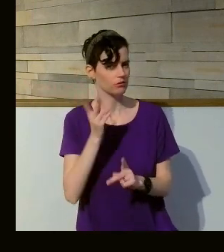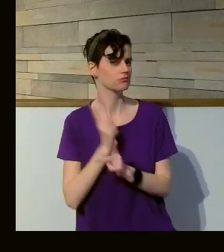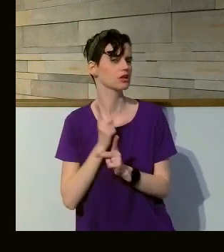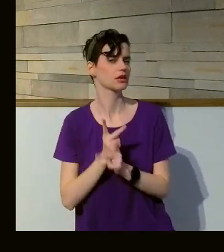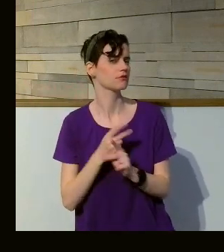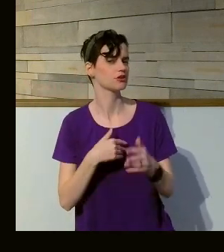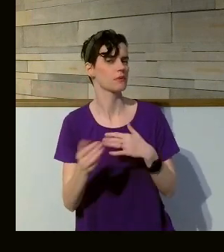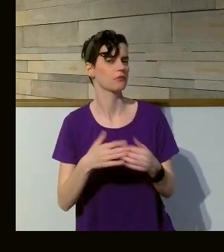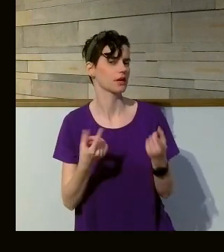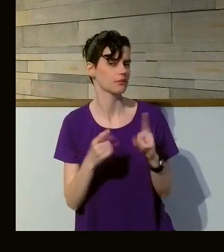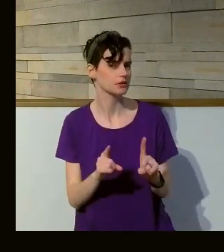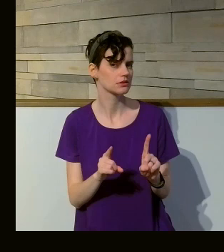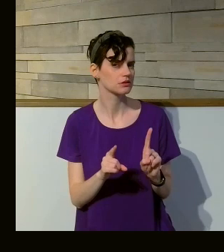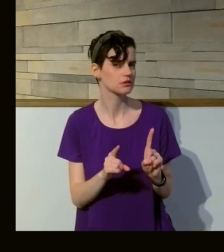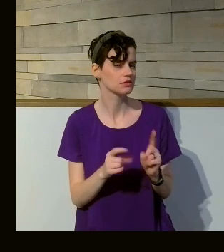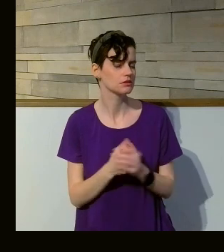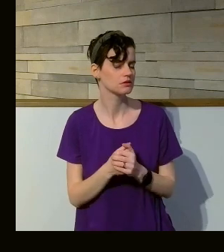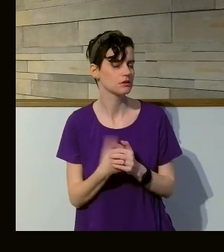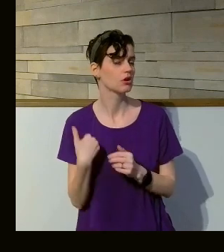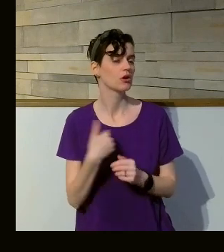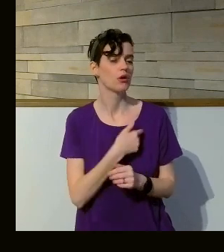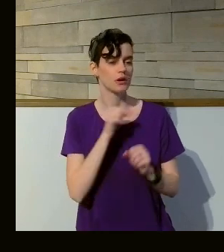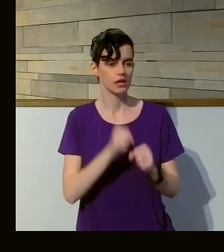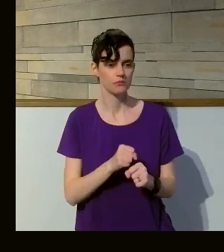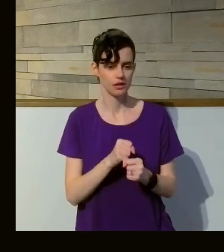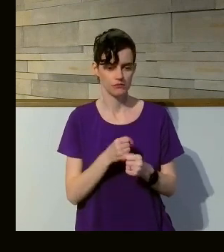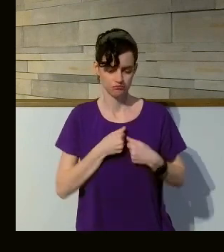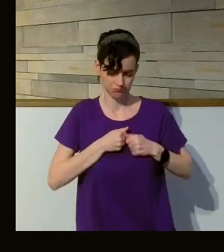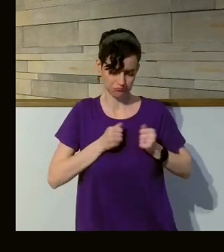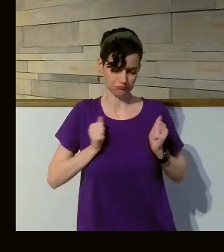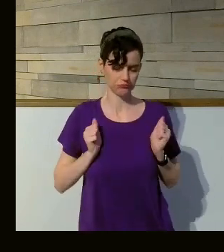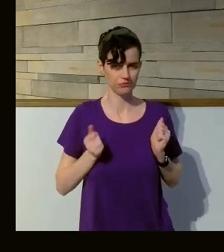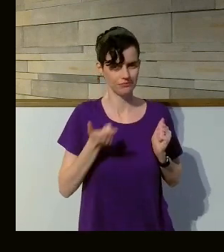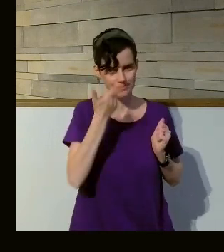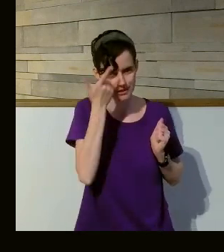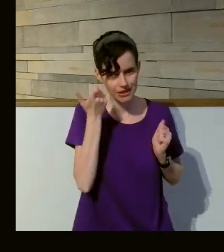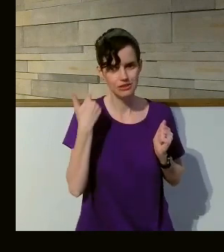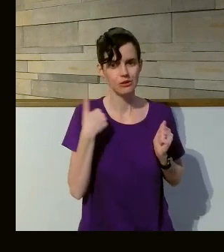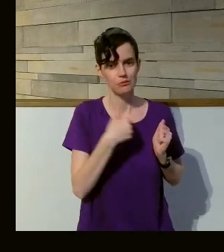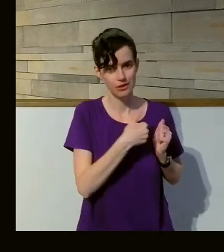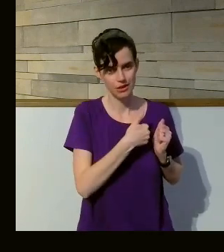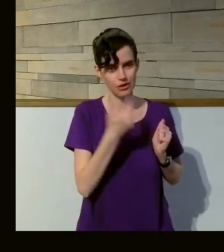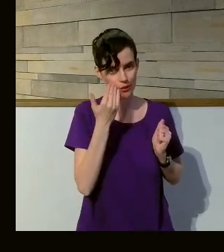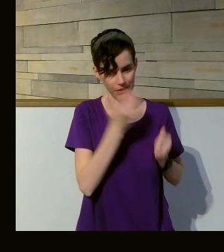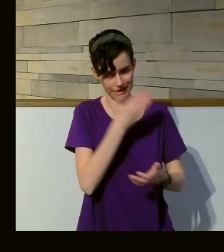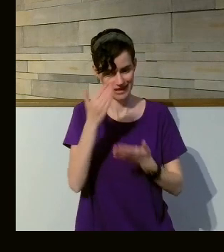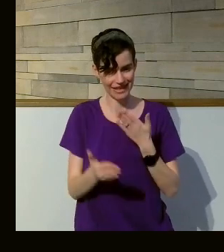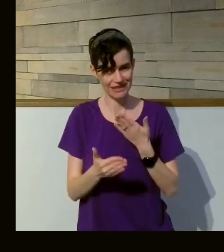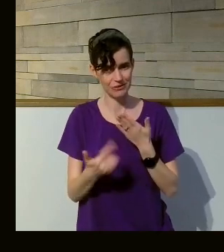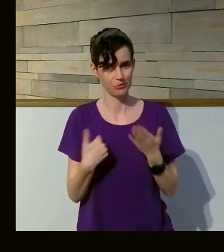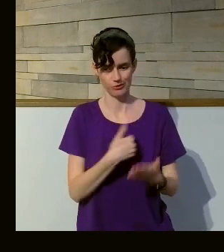no matter what. We can be vulnerable because we are, in the end,